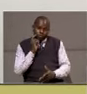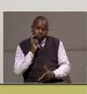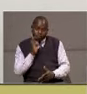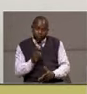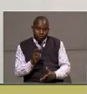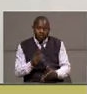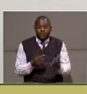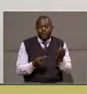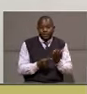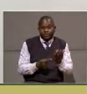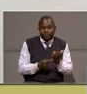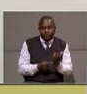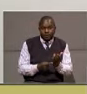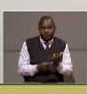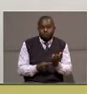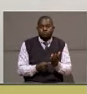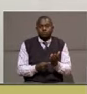a technology that